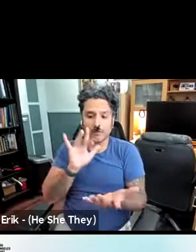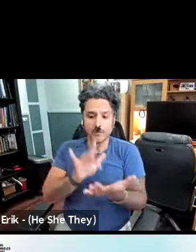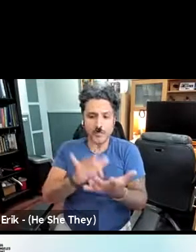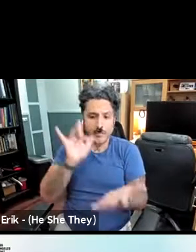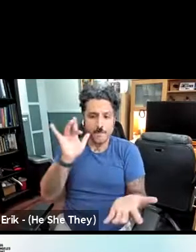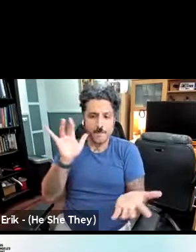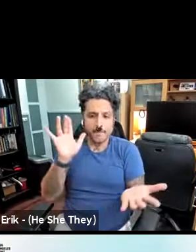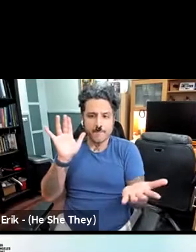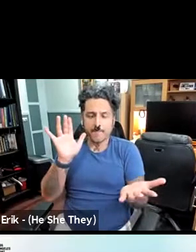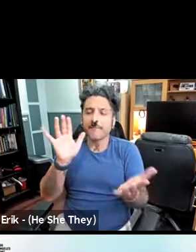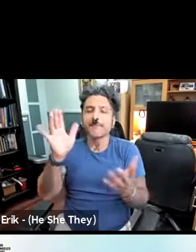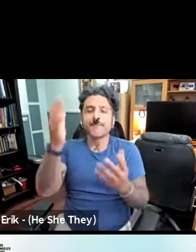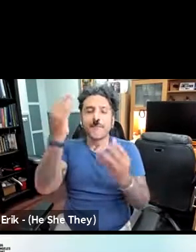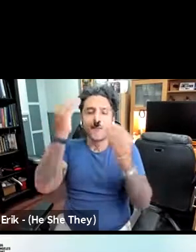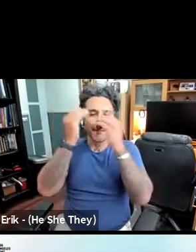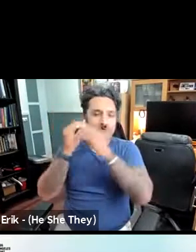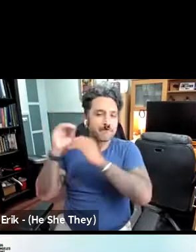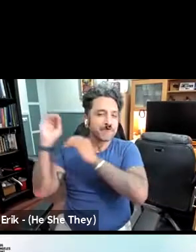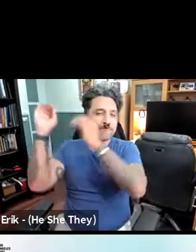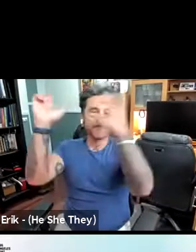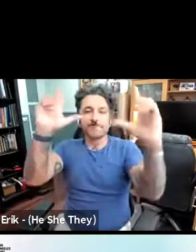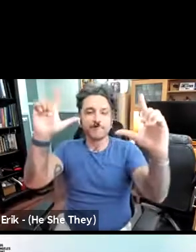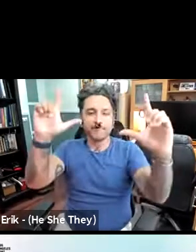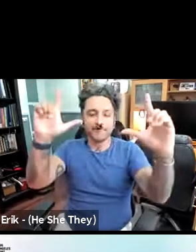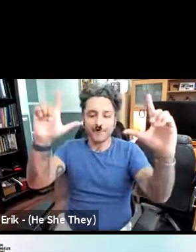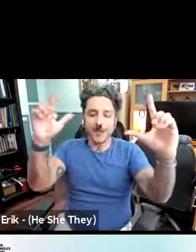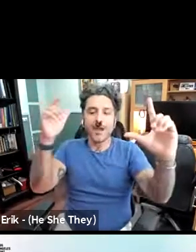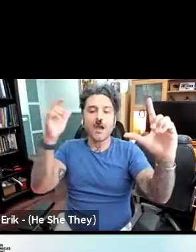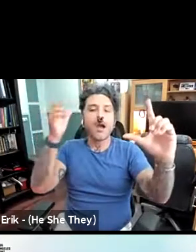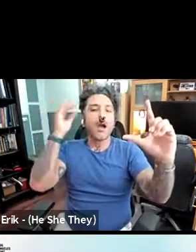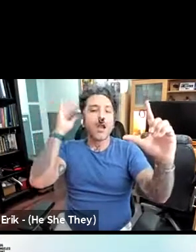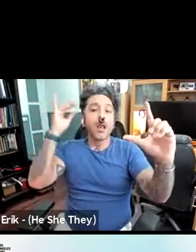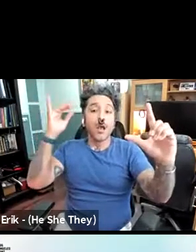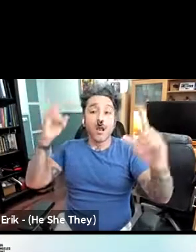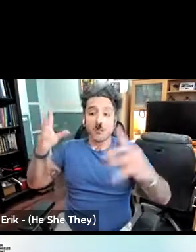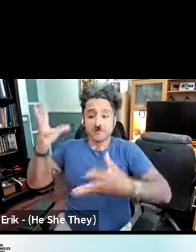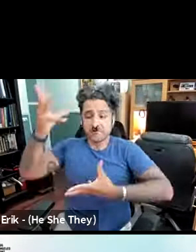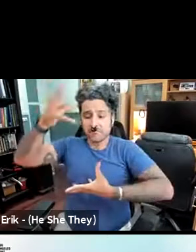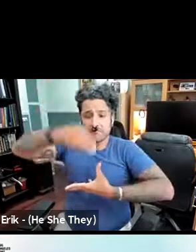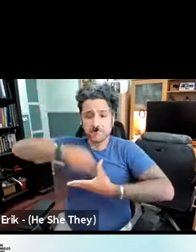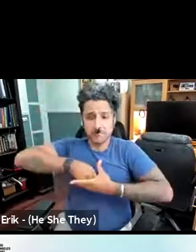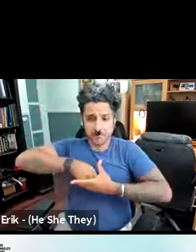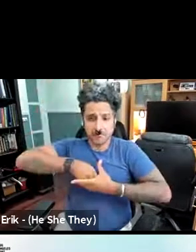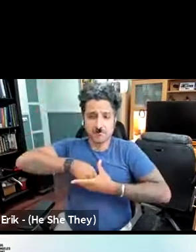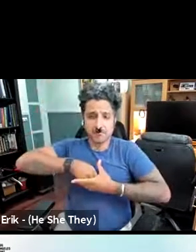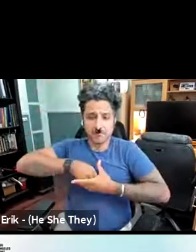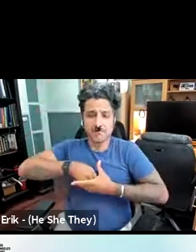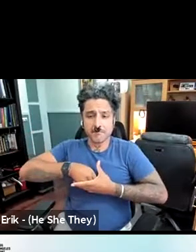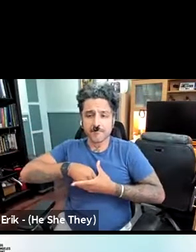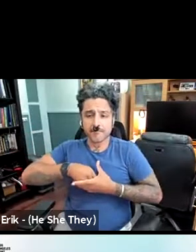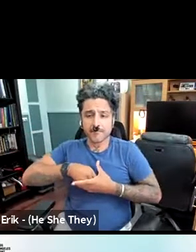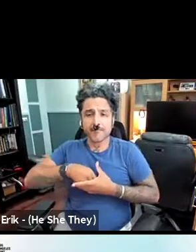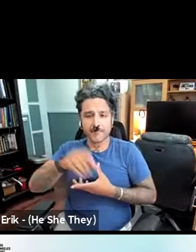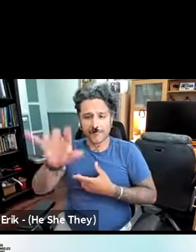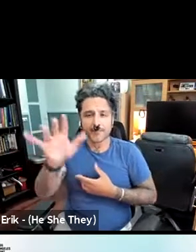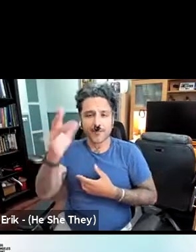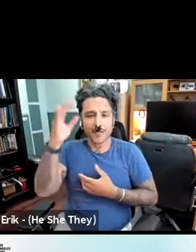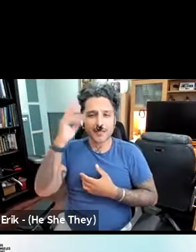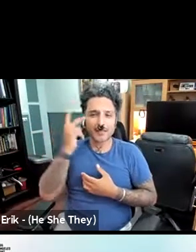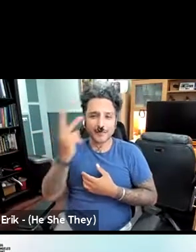every memory and every person before us that fought for us is inside of us. And that's what I see.